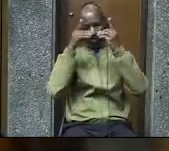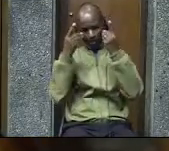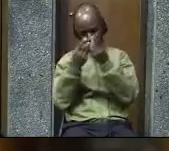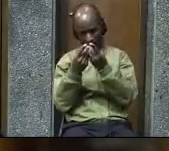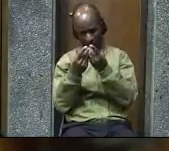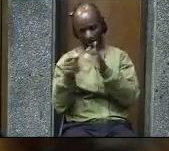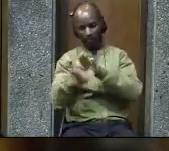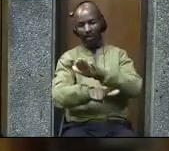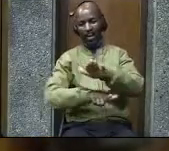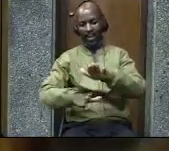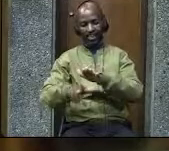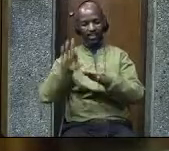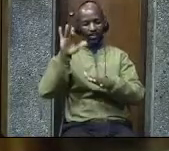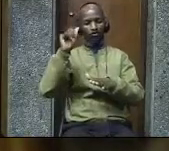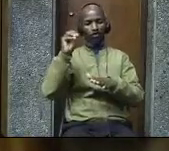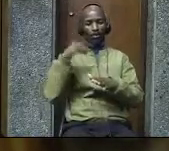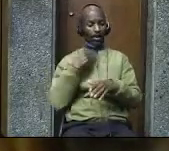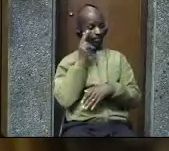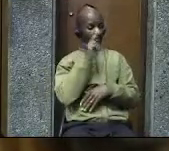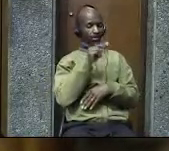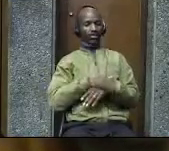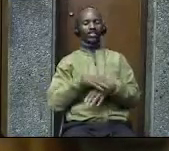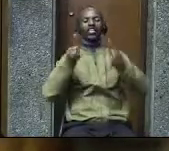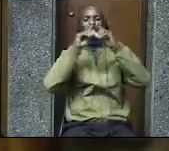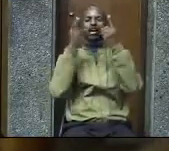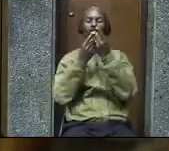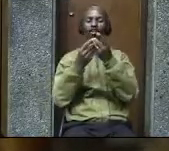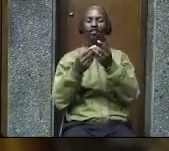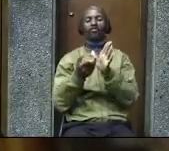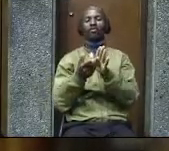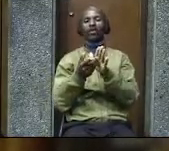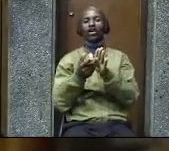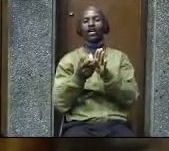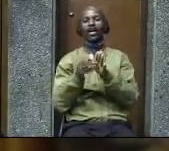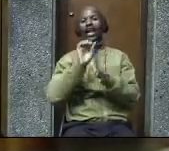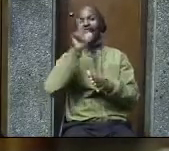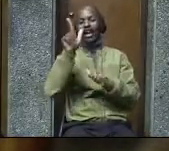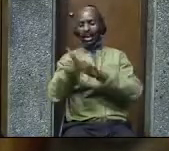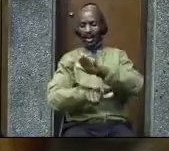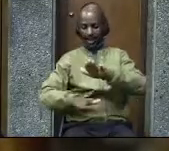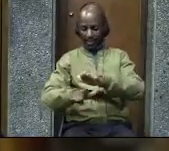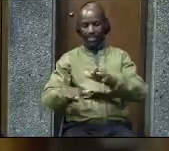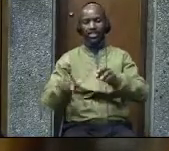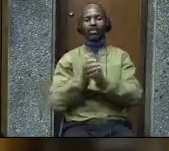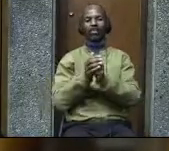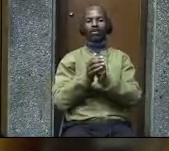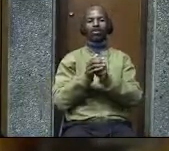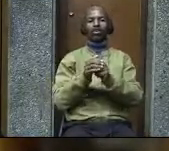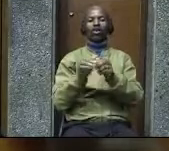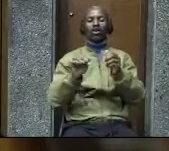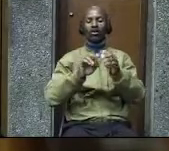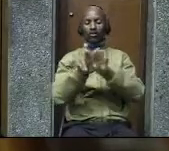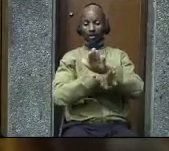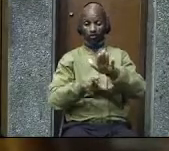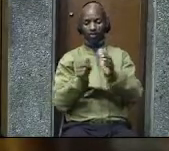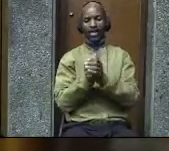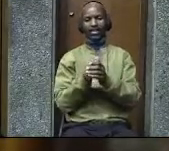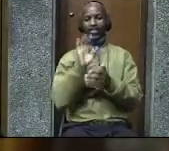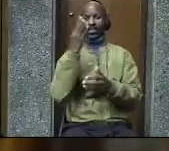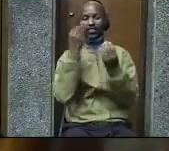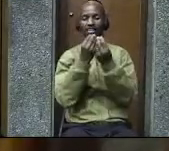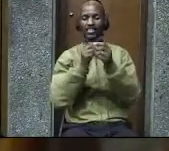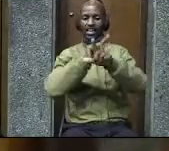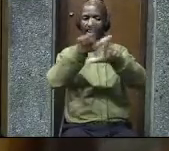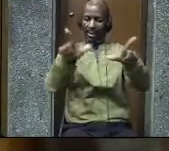Reform. I found that in Department of Land Reform, there are three programs, if I'm not mistaken, a